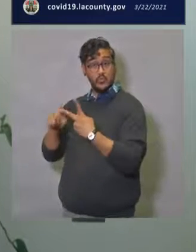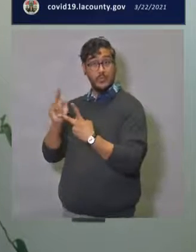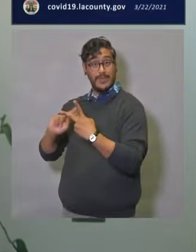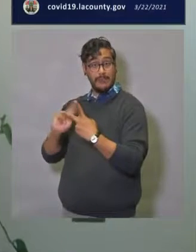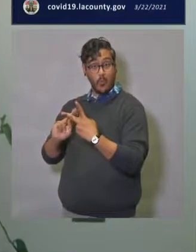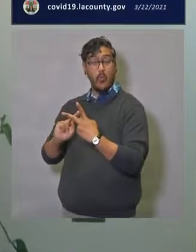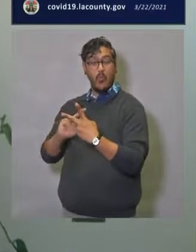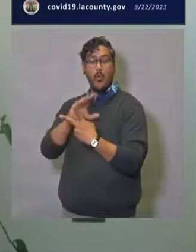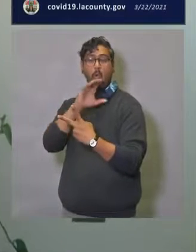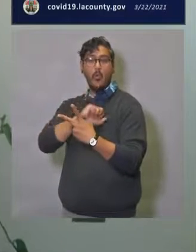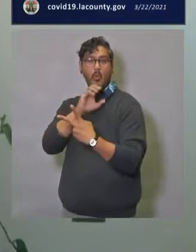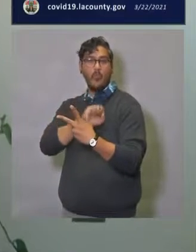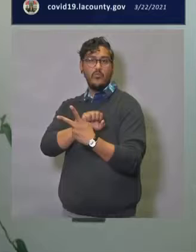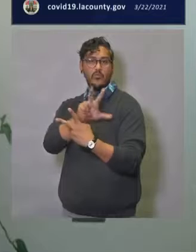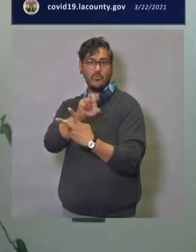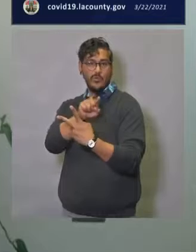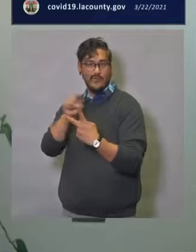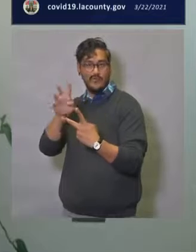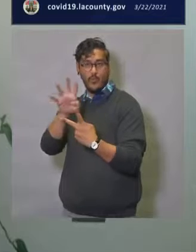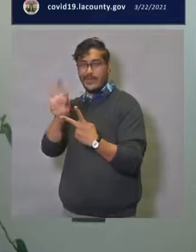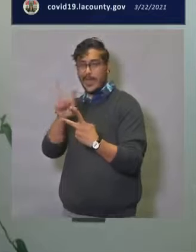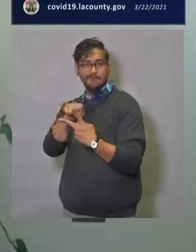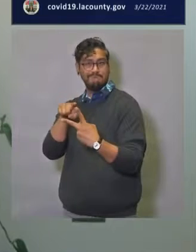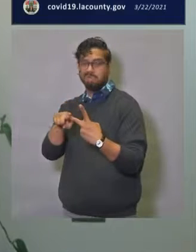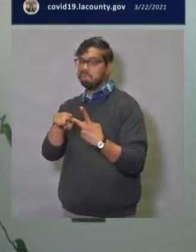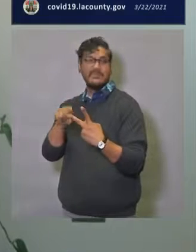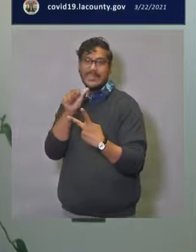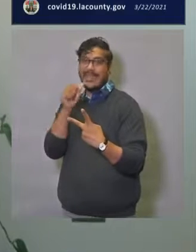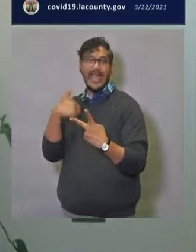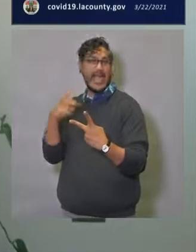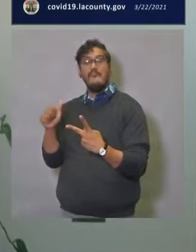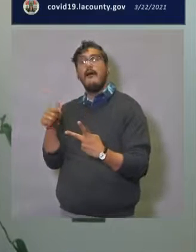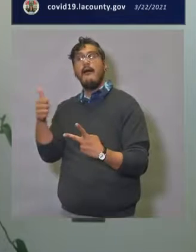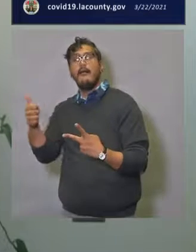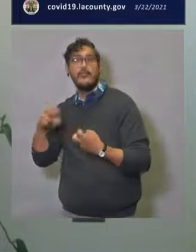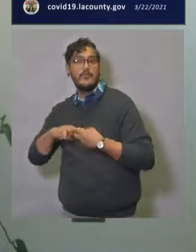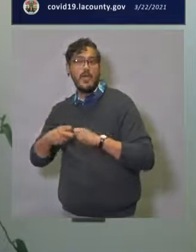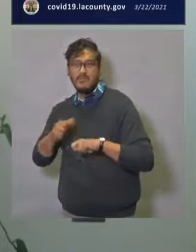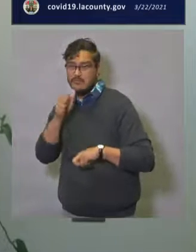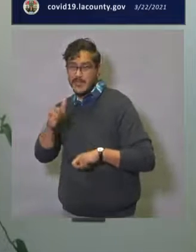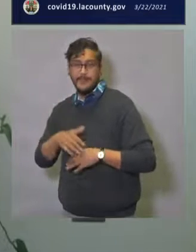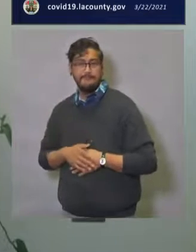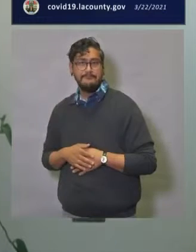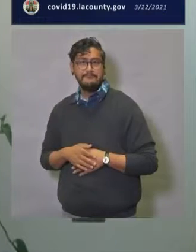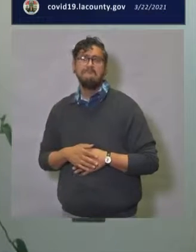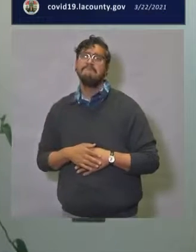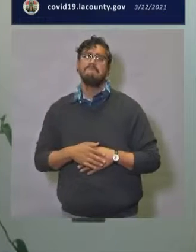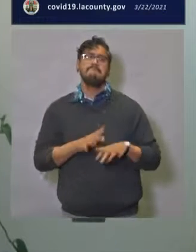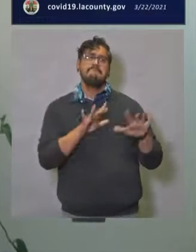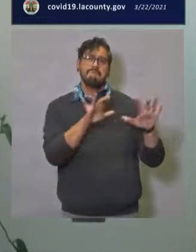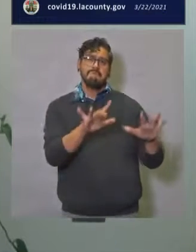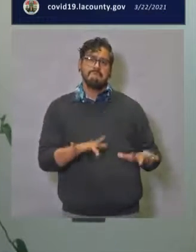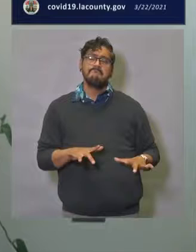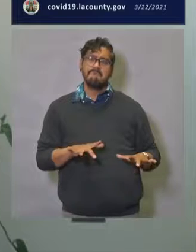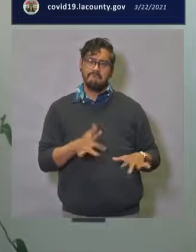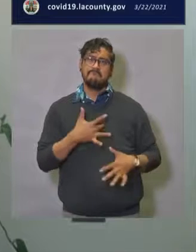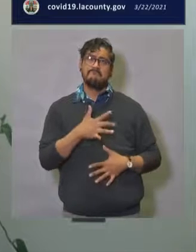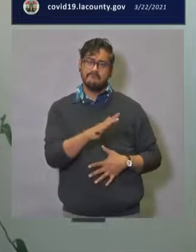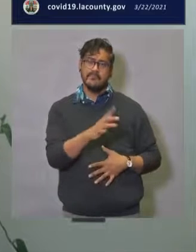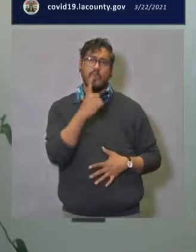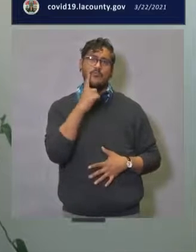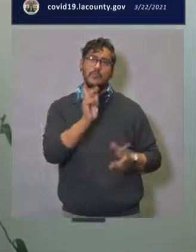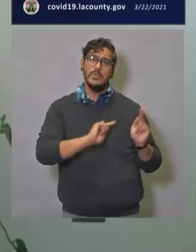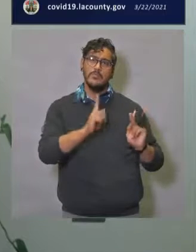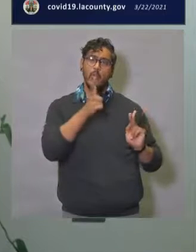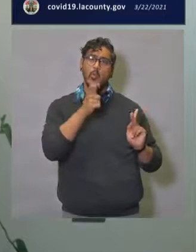and 49 and both had no underlying health conditions. Our deepest condolences go out to those who are mourning the loss of a